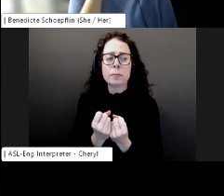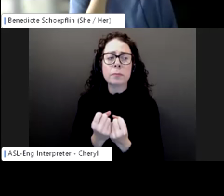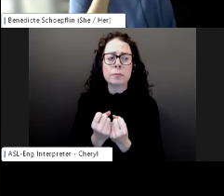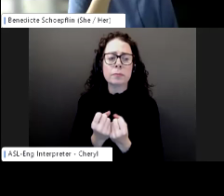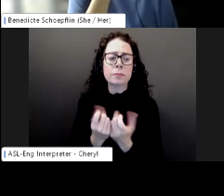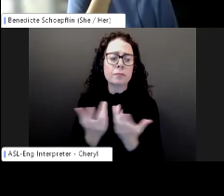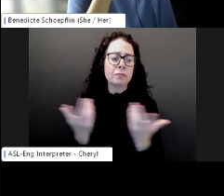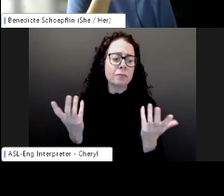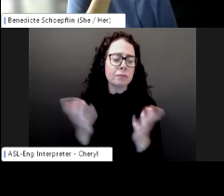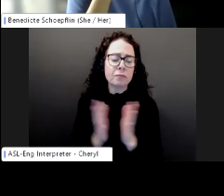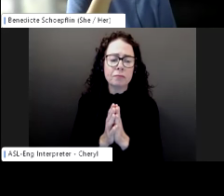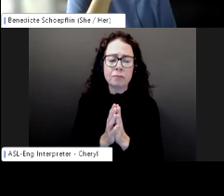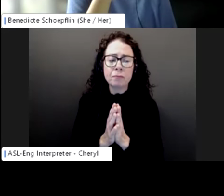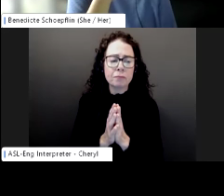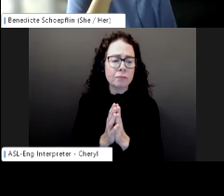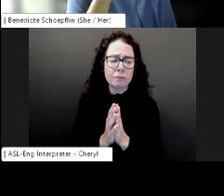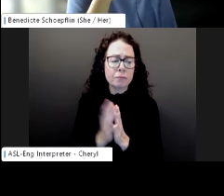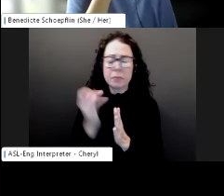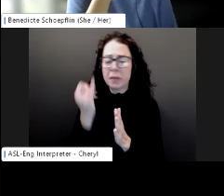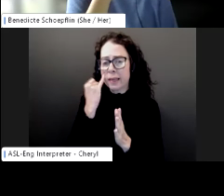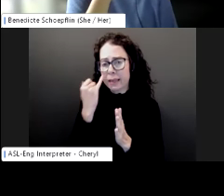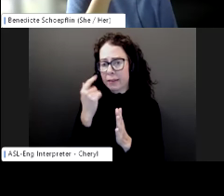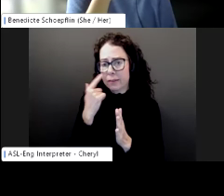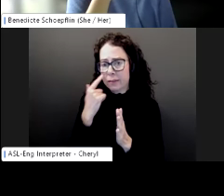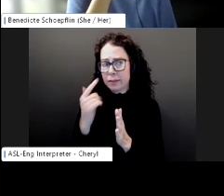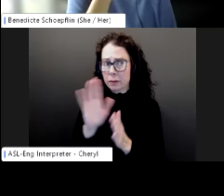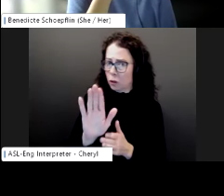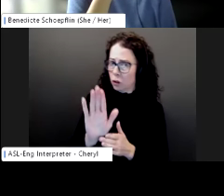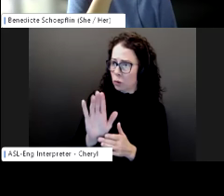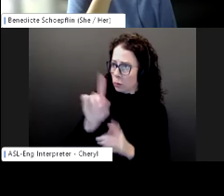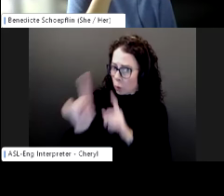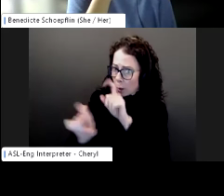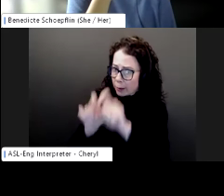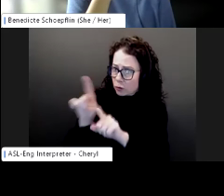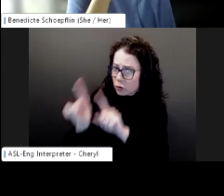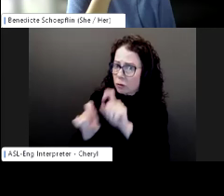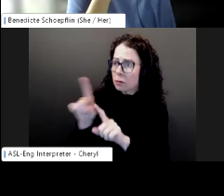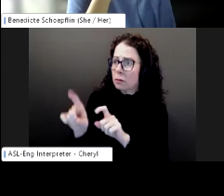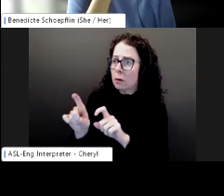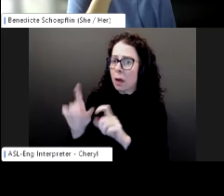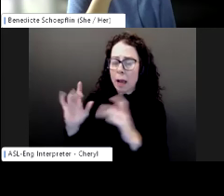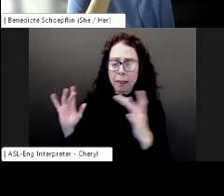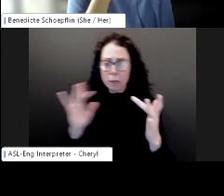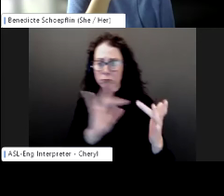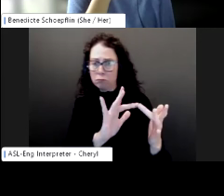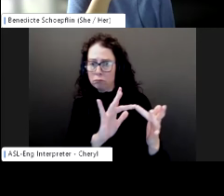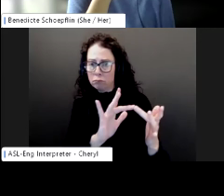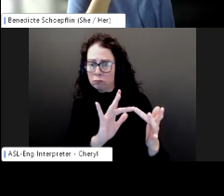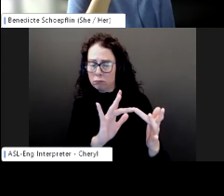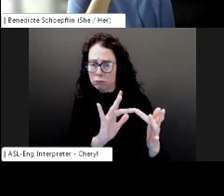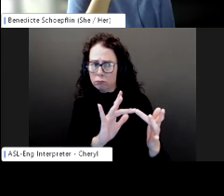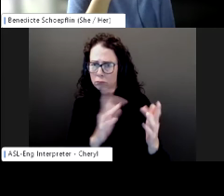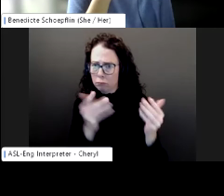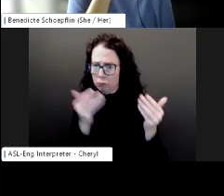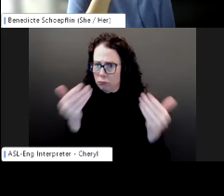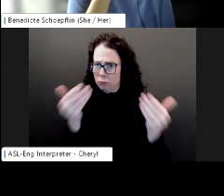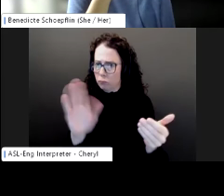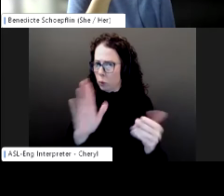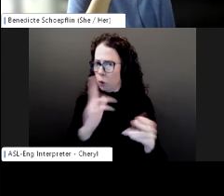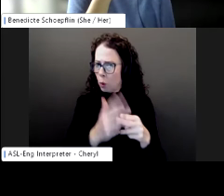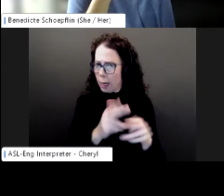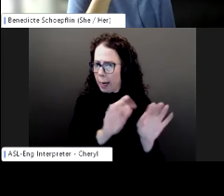if you have shared a good question or you appreciate the answer and you want to follow up, then by all means, enter your name.